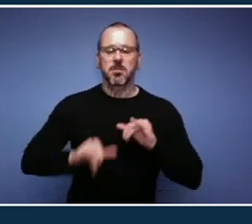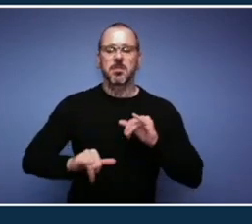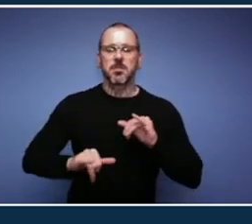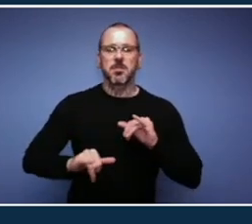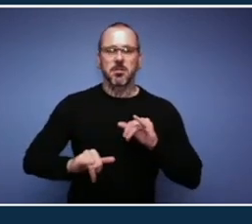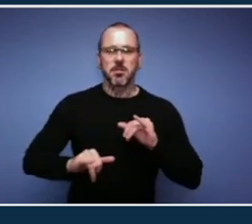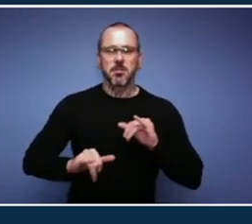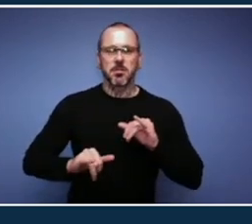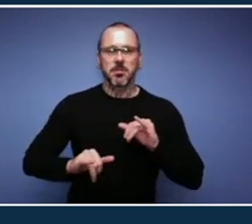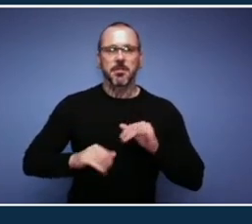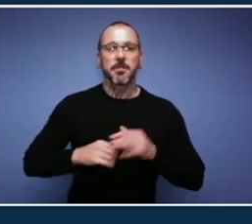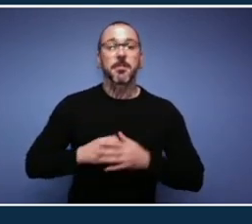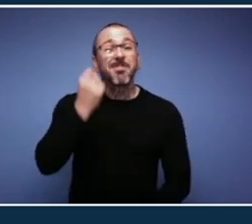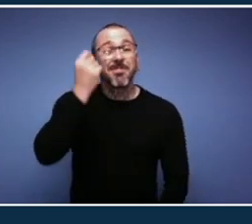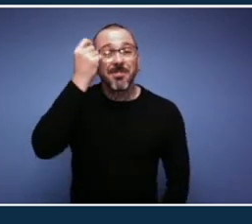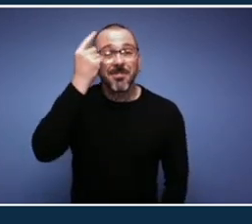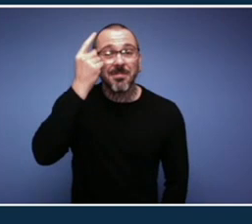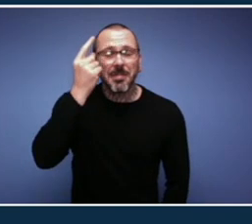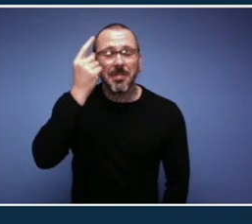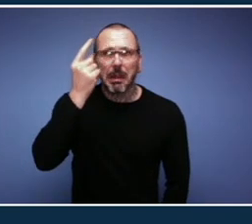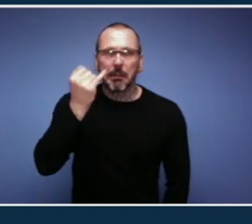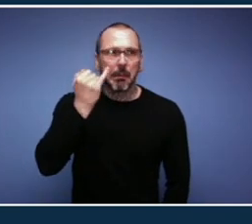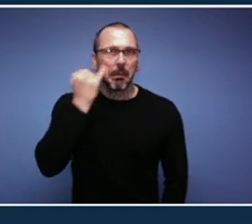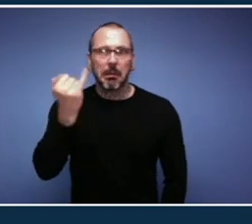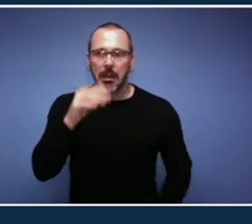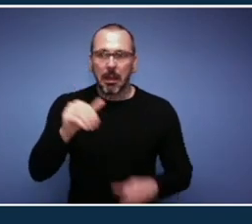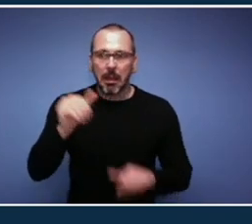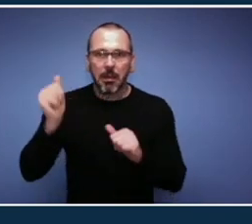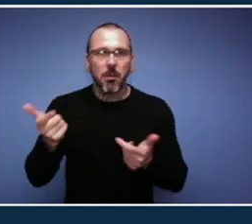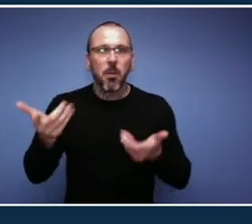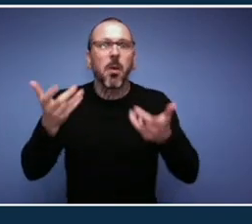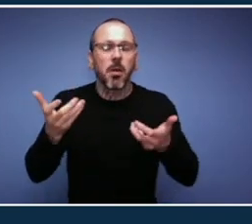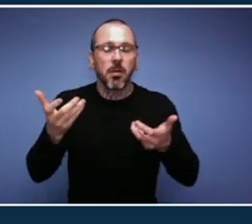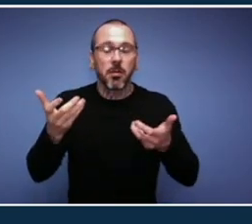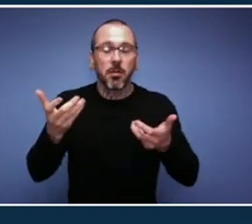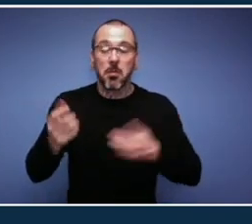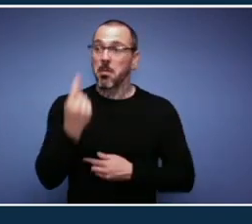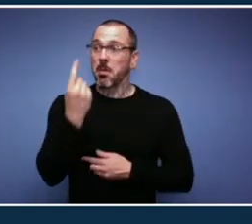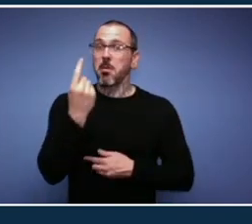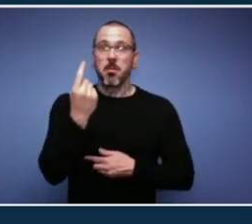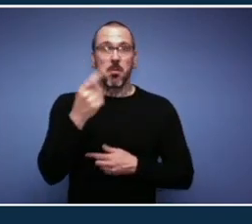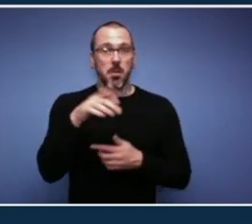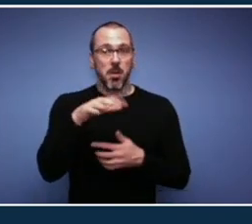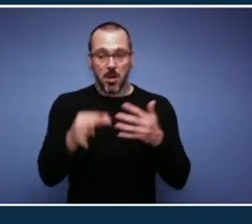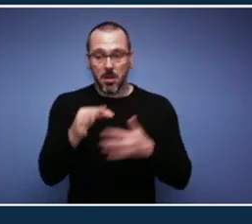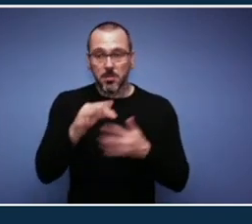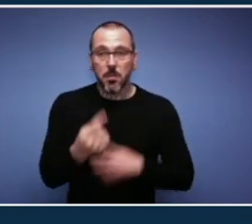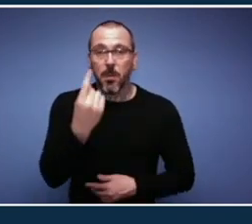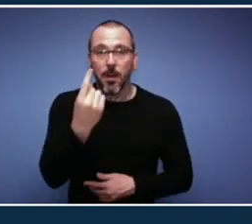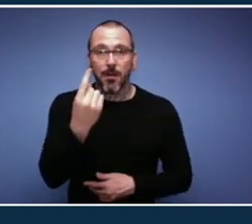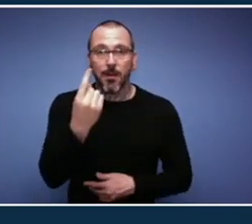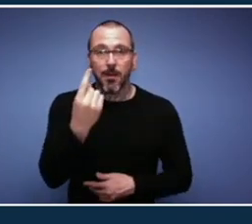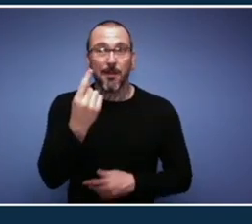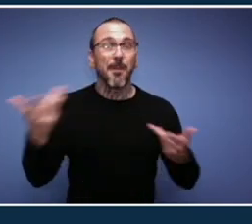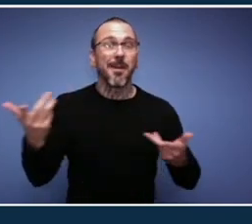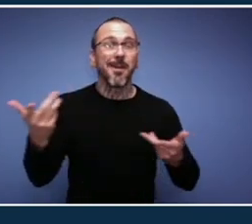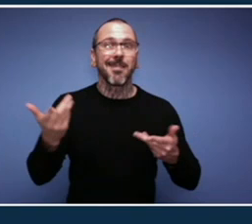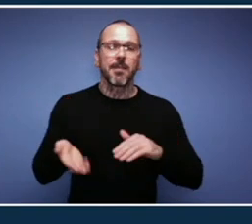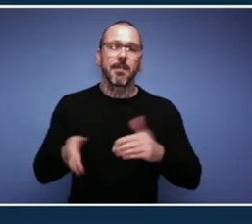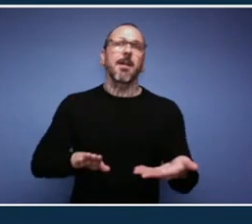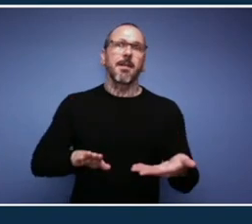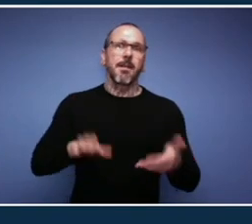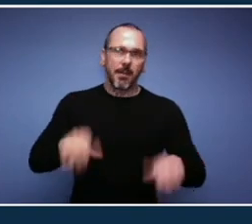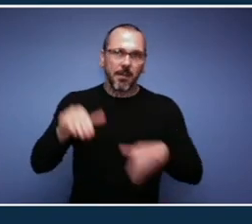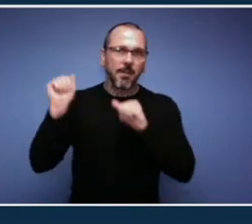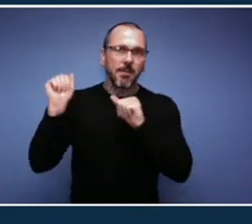be die. So I didn't want to do that, obviously. And Although